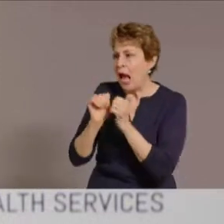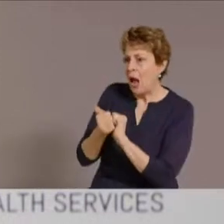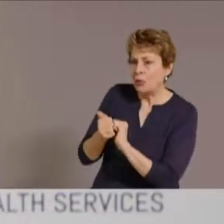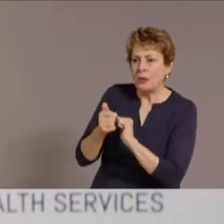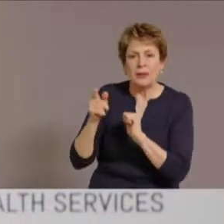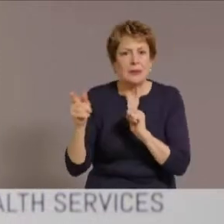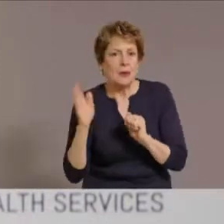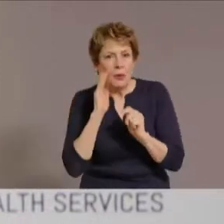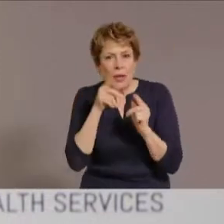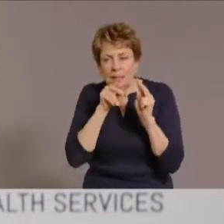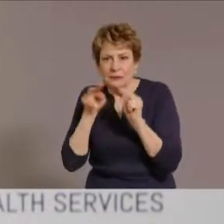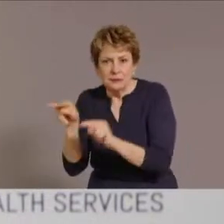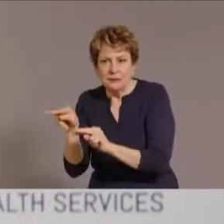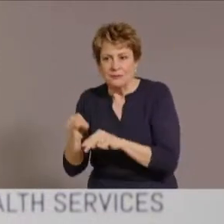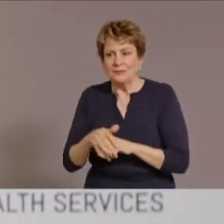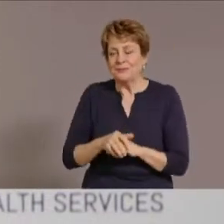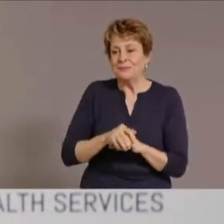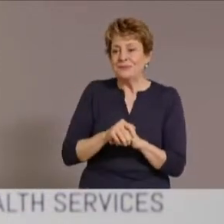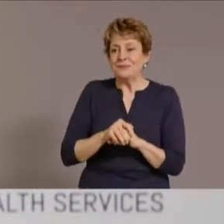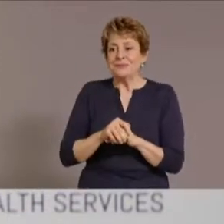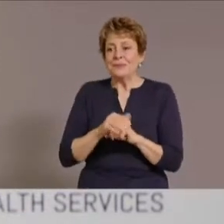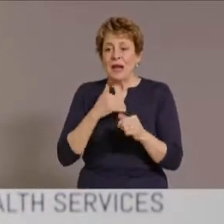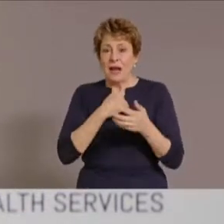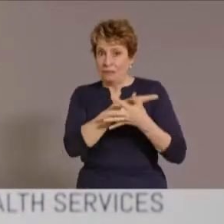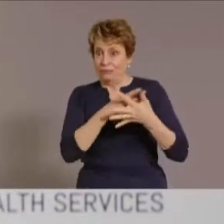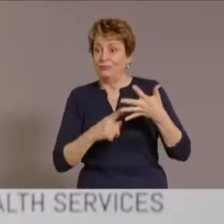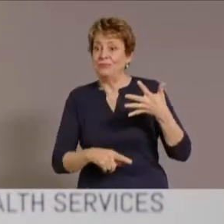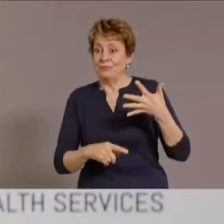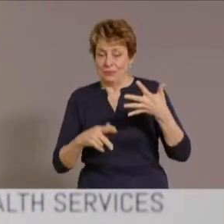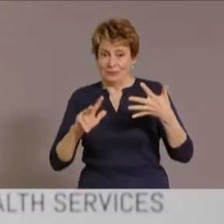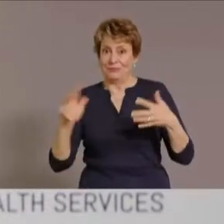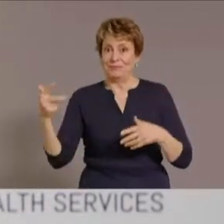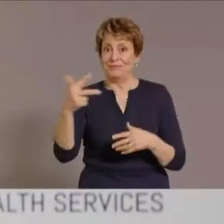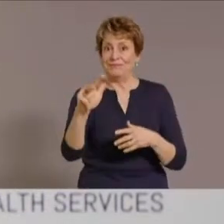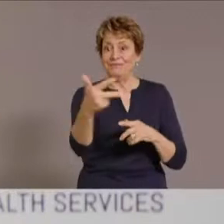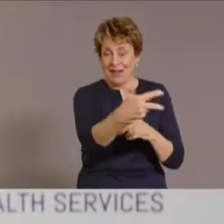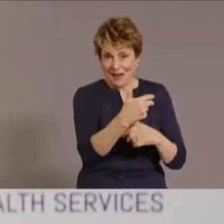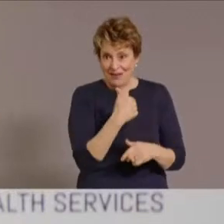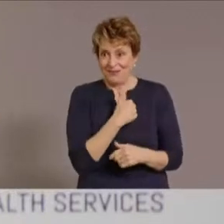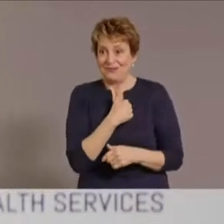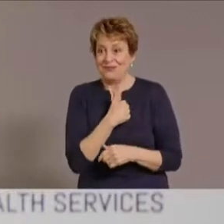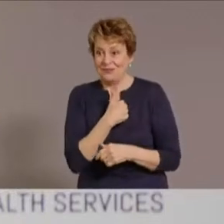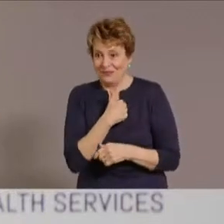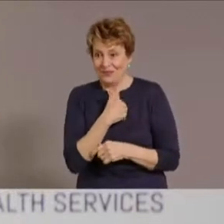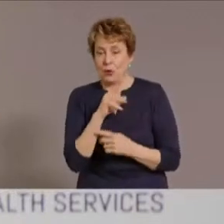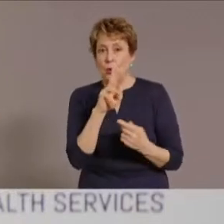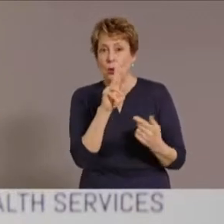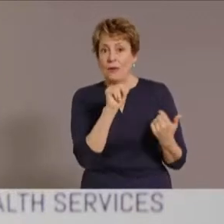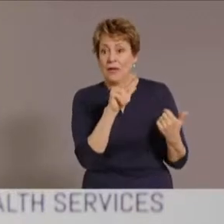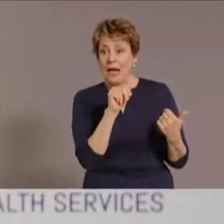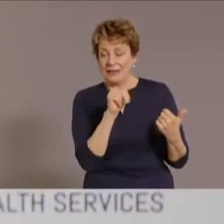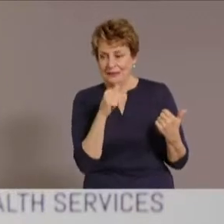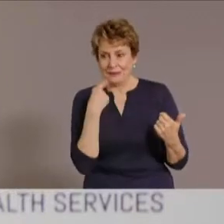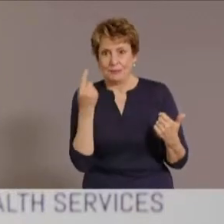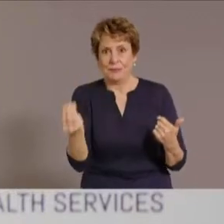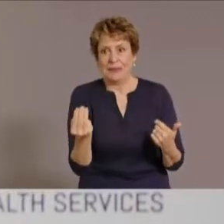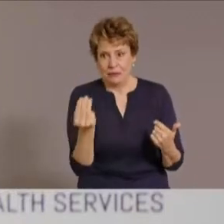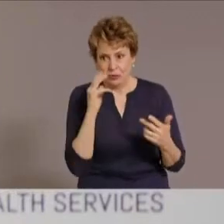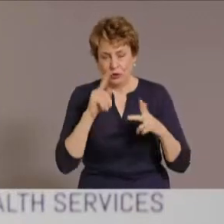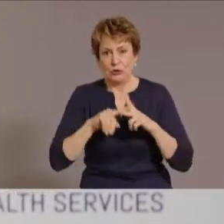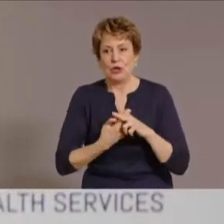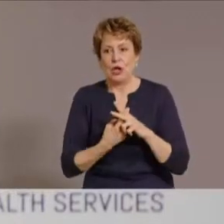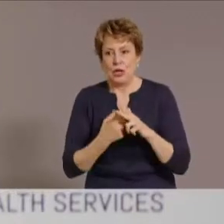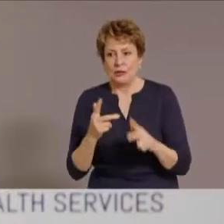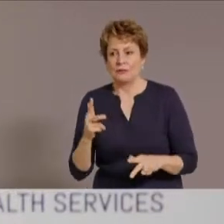locations around Pima County, and that will be starting on Monday. We also know we've